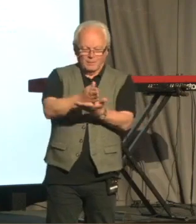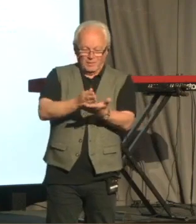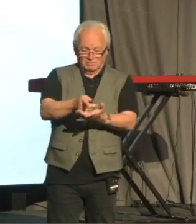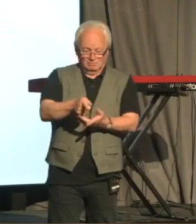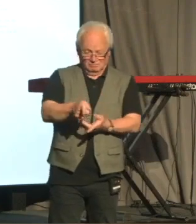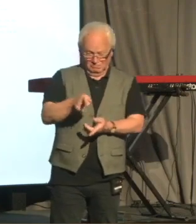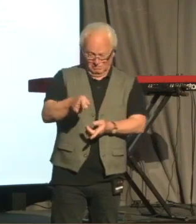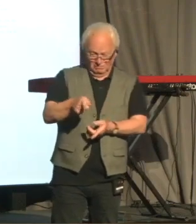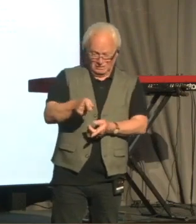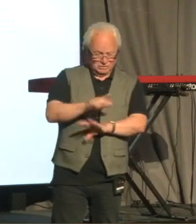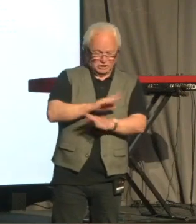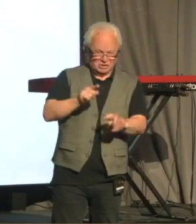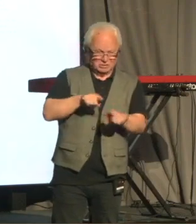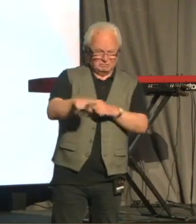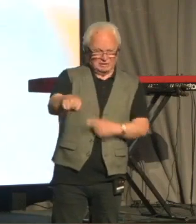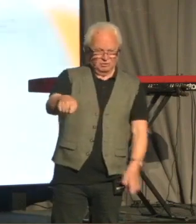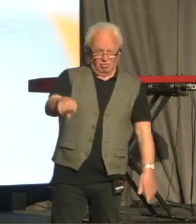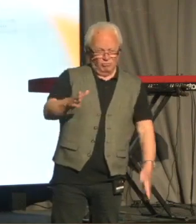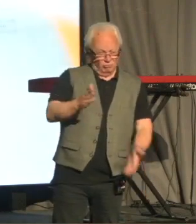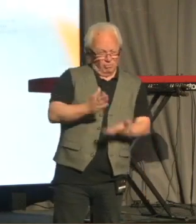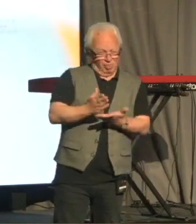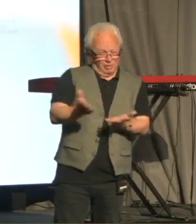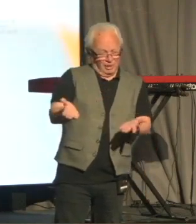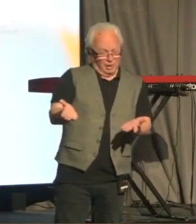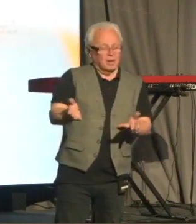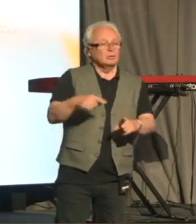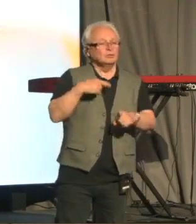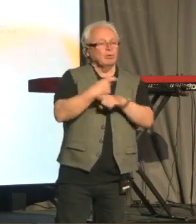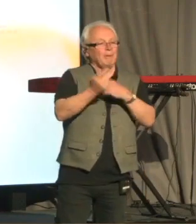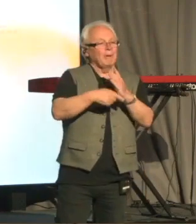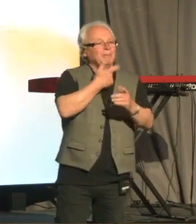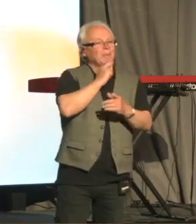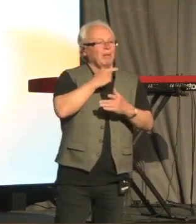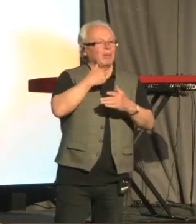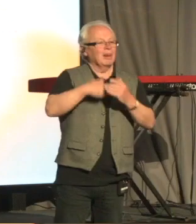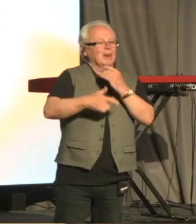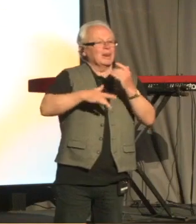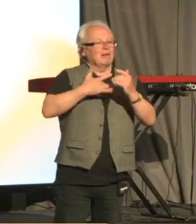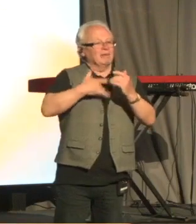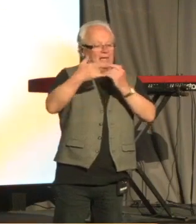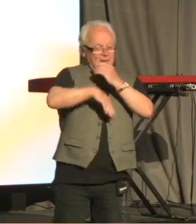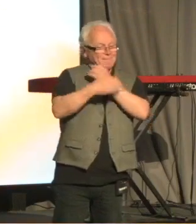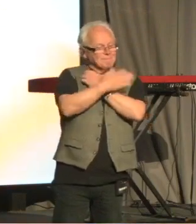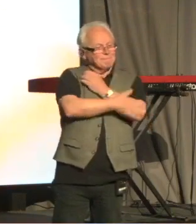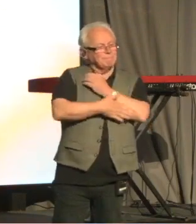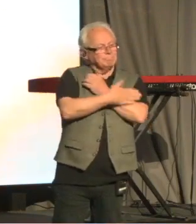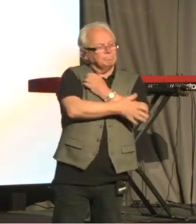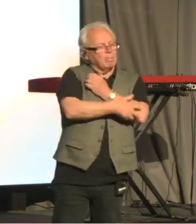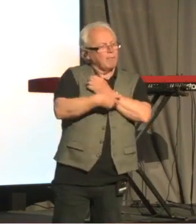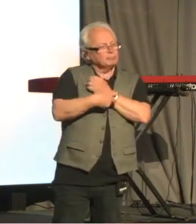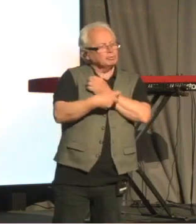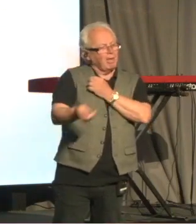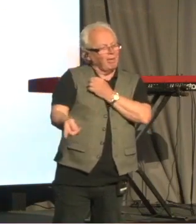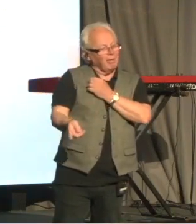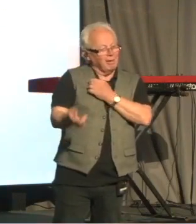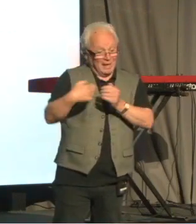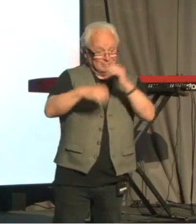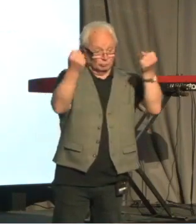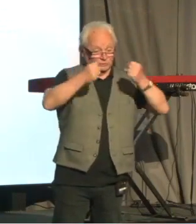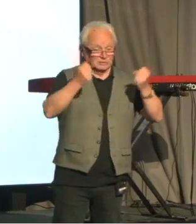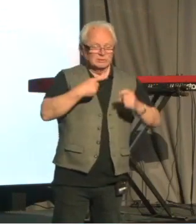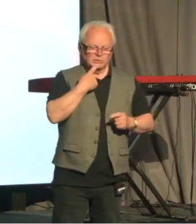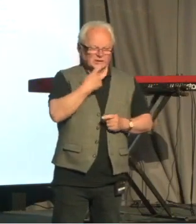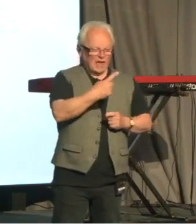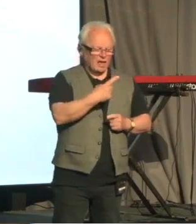special thing. When we talk about people living in poverty or we talk about people who are in prison, we say they were